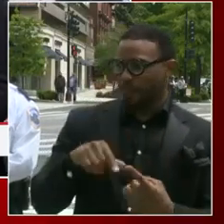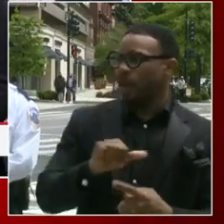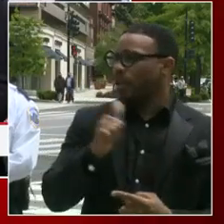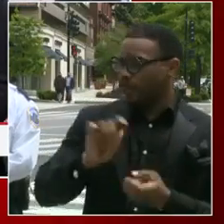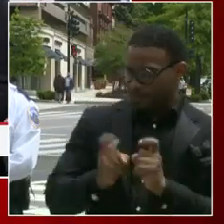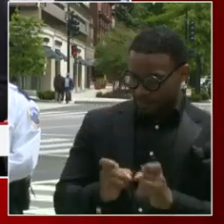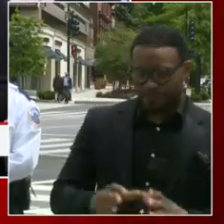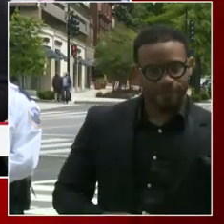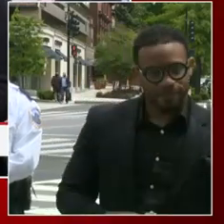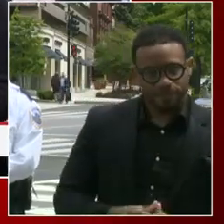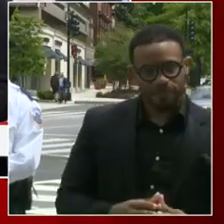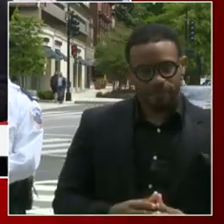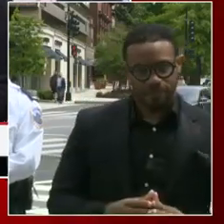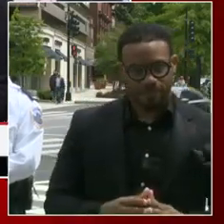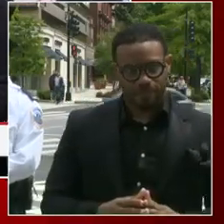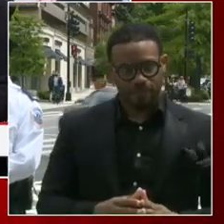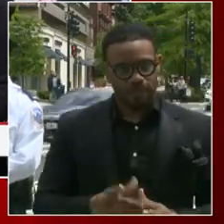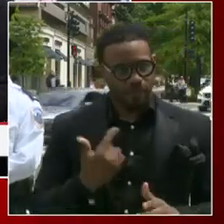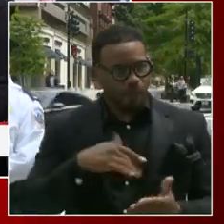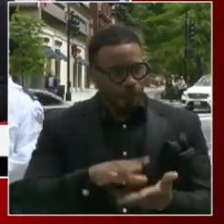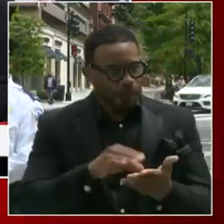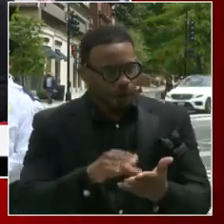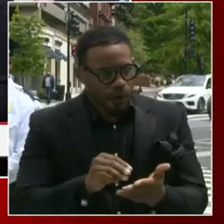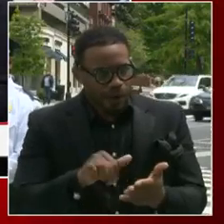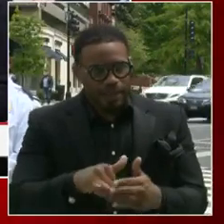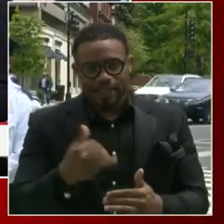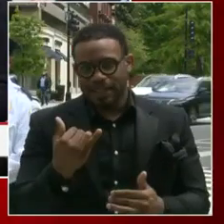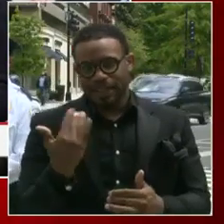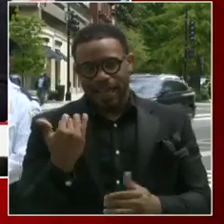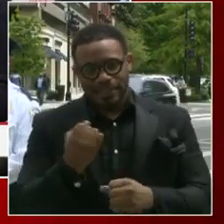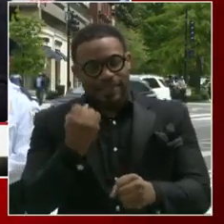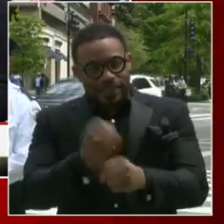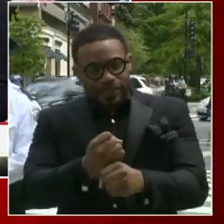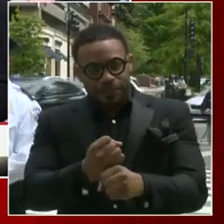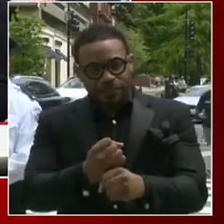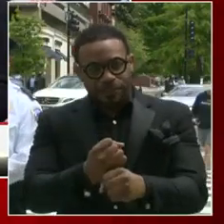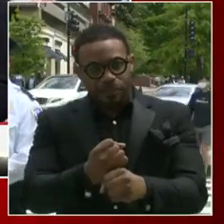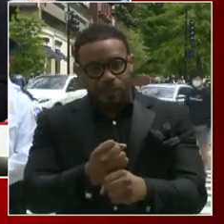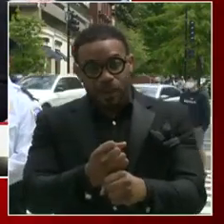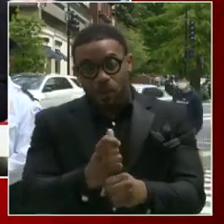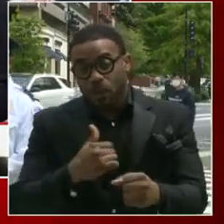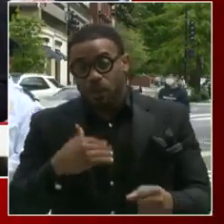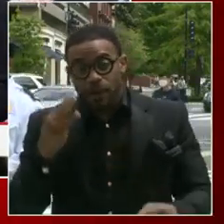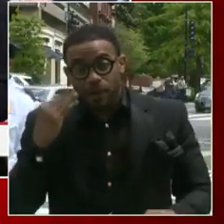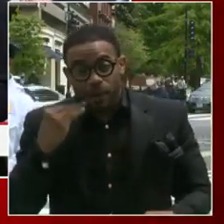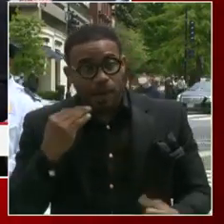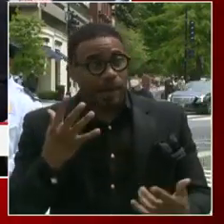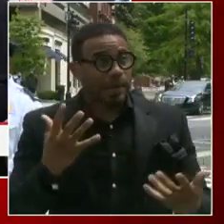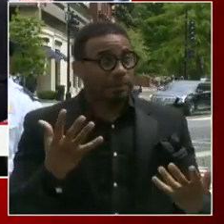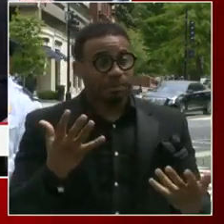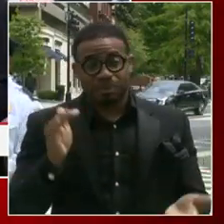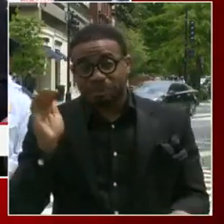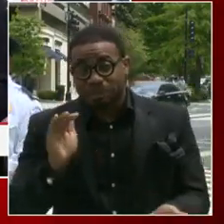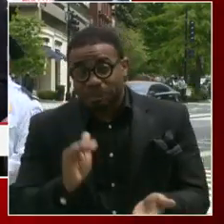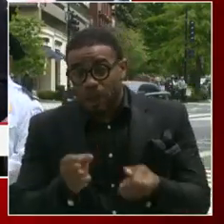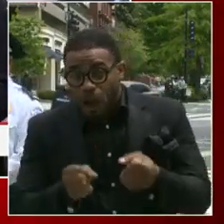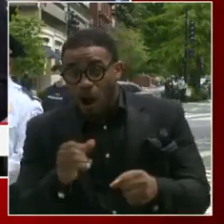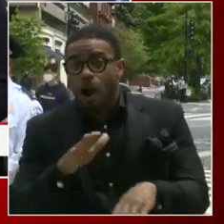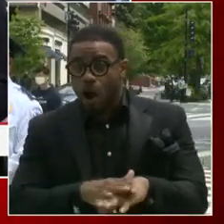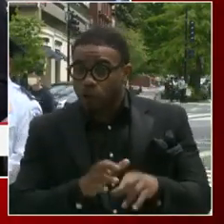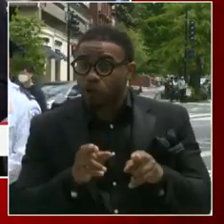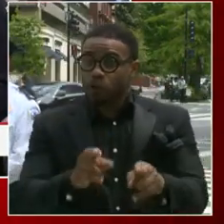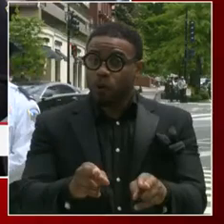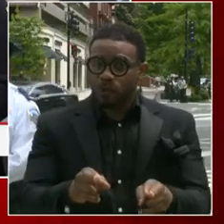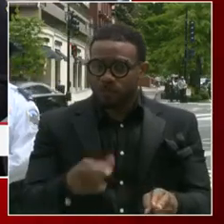another change. What we've learned in this last year, where we've had, you know, fewer cars on